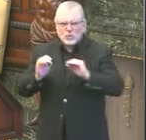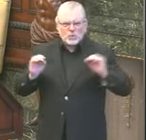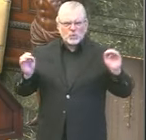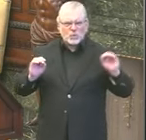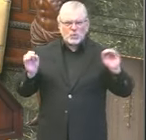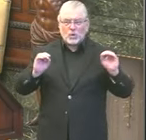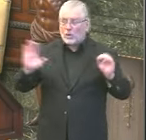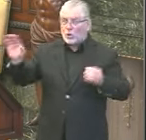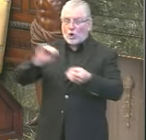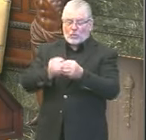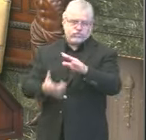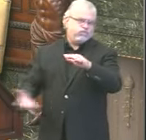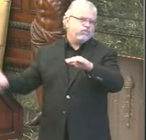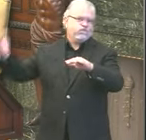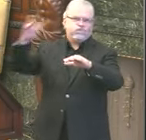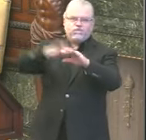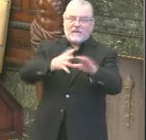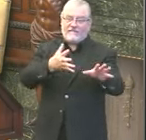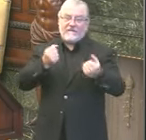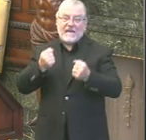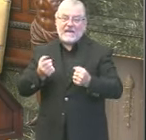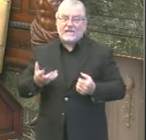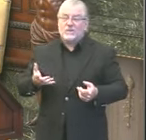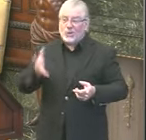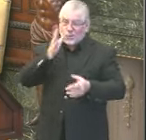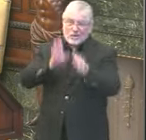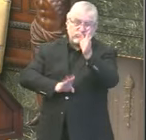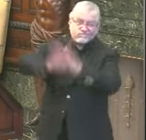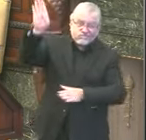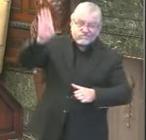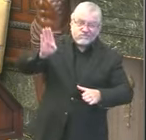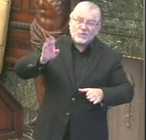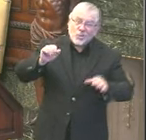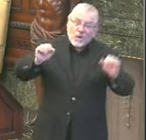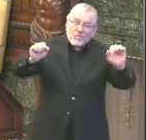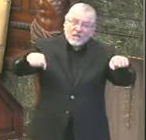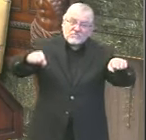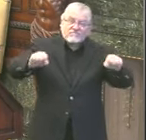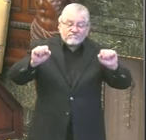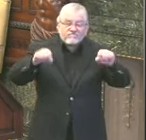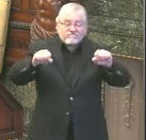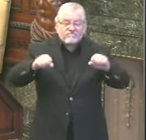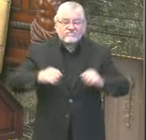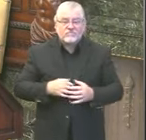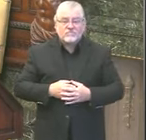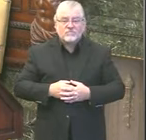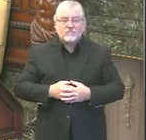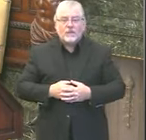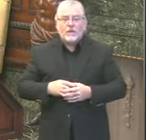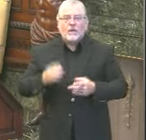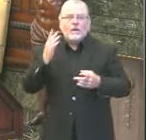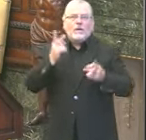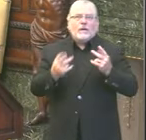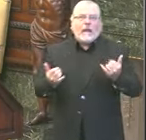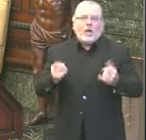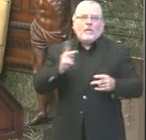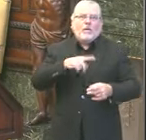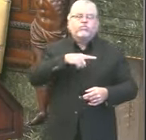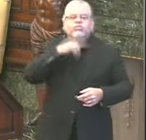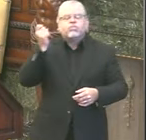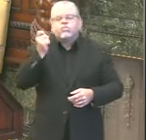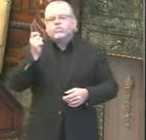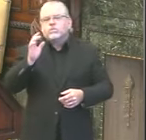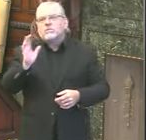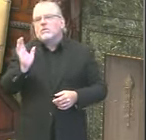seeing many more deaths. That's entirely plausible. It seems to be people have tired of the epidemic, but the virus is not tired of us. There's still plenty